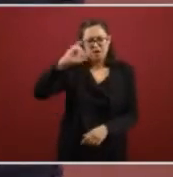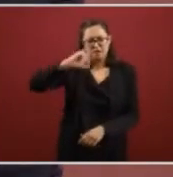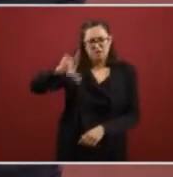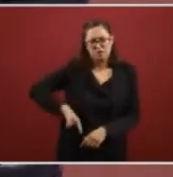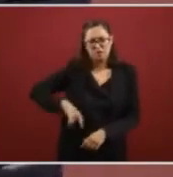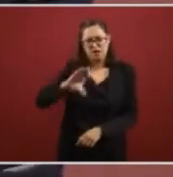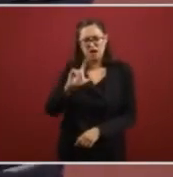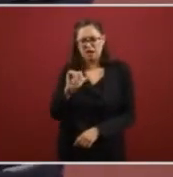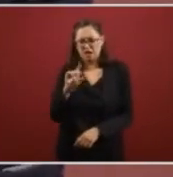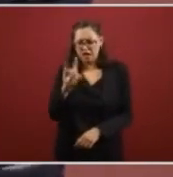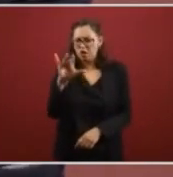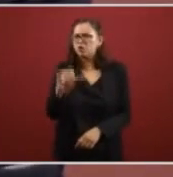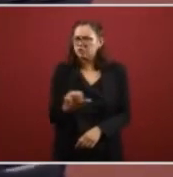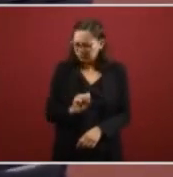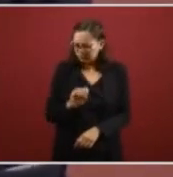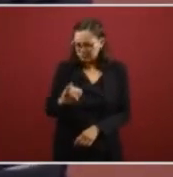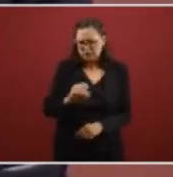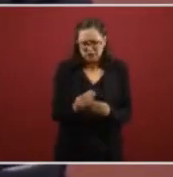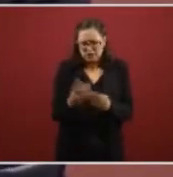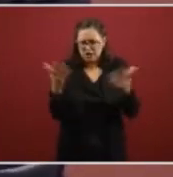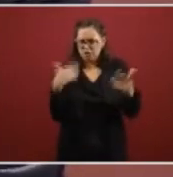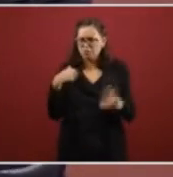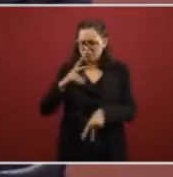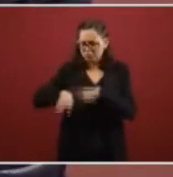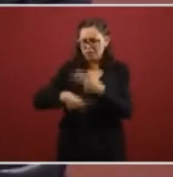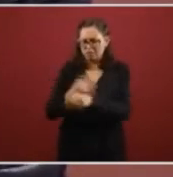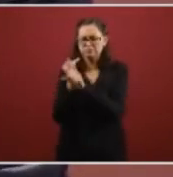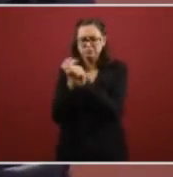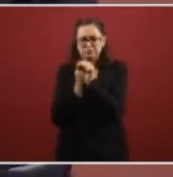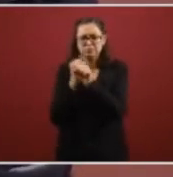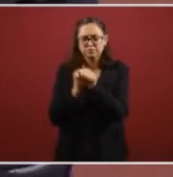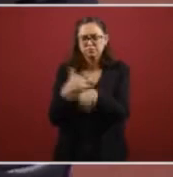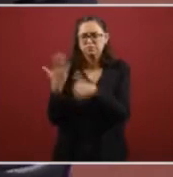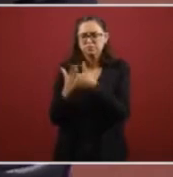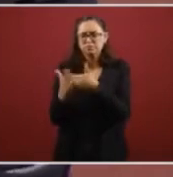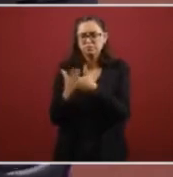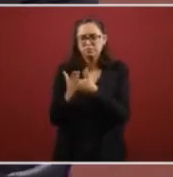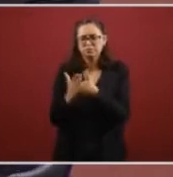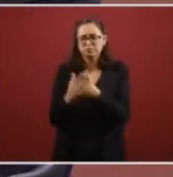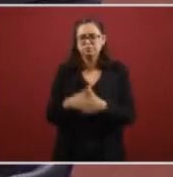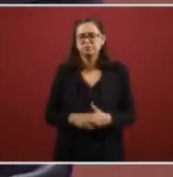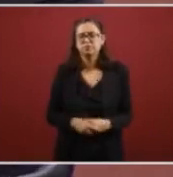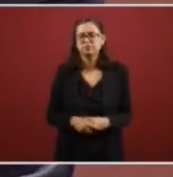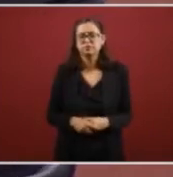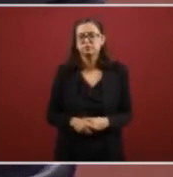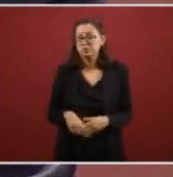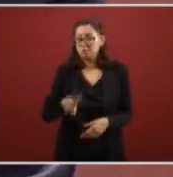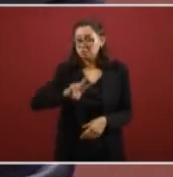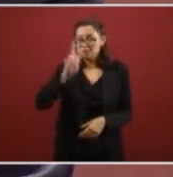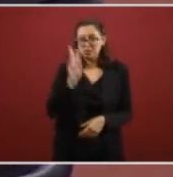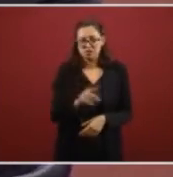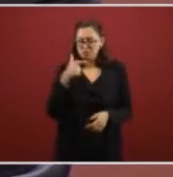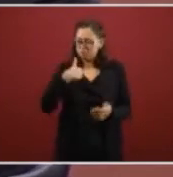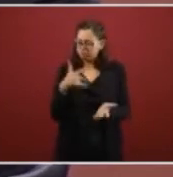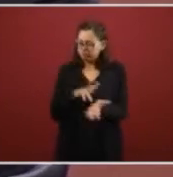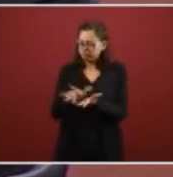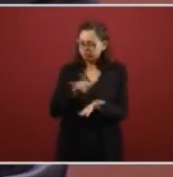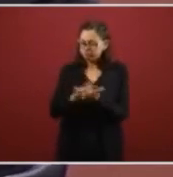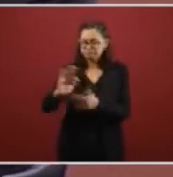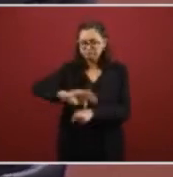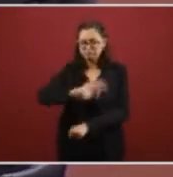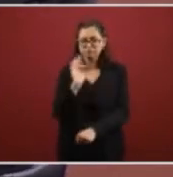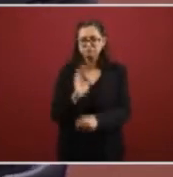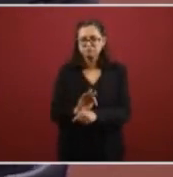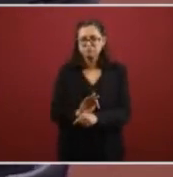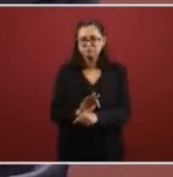handling that. That's what she's going to be taking on. And my solidarity